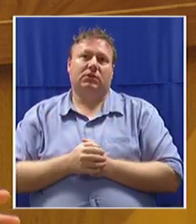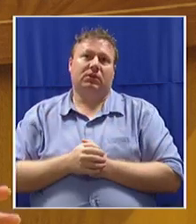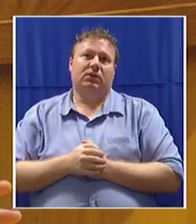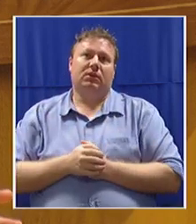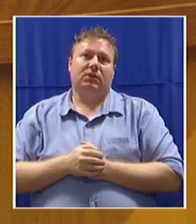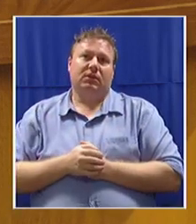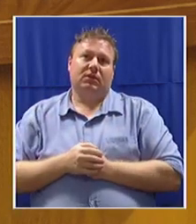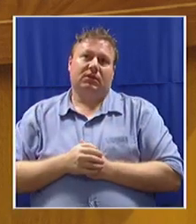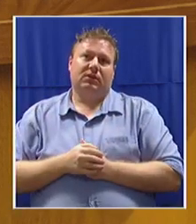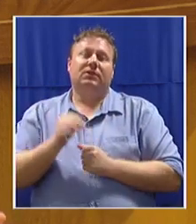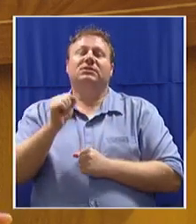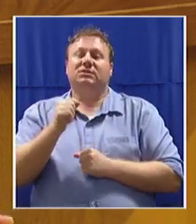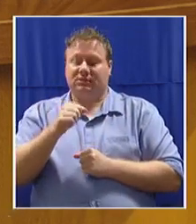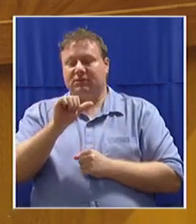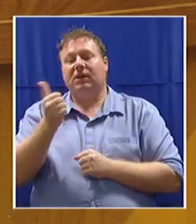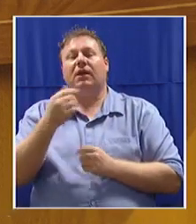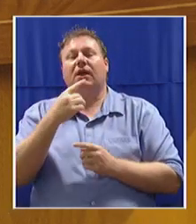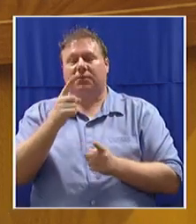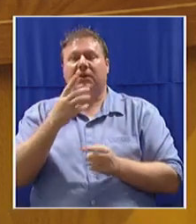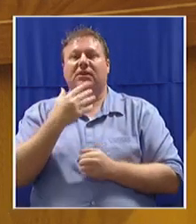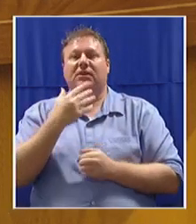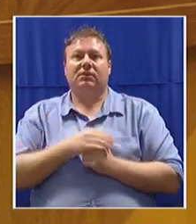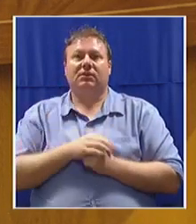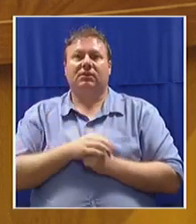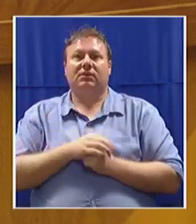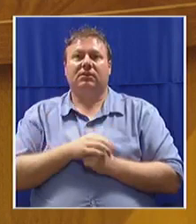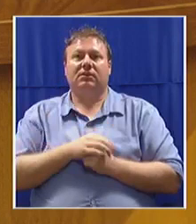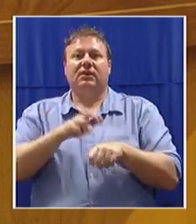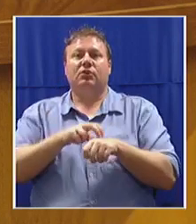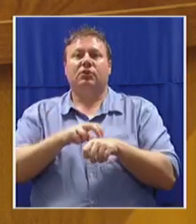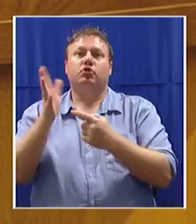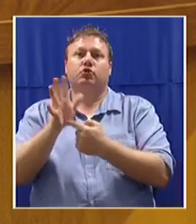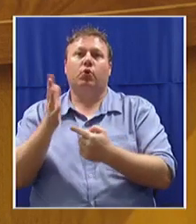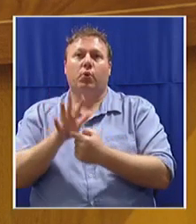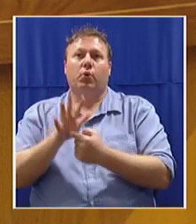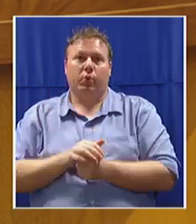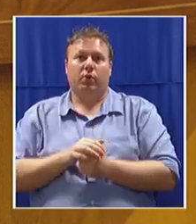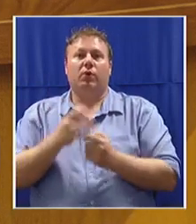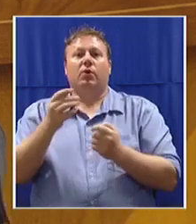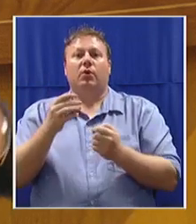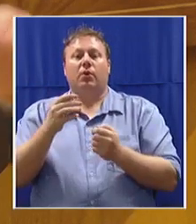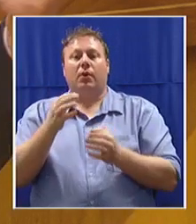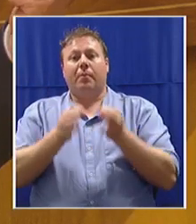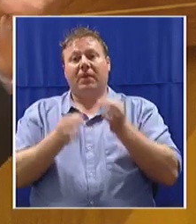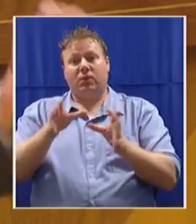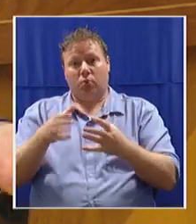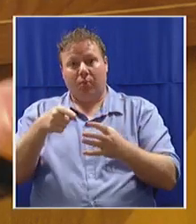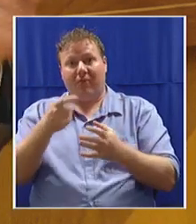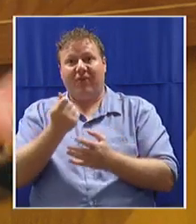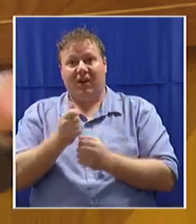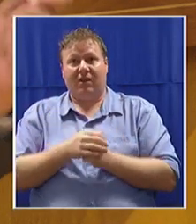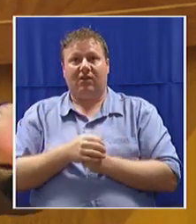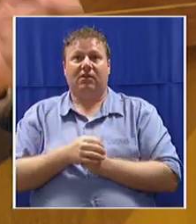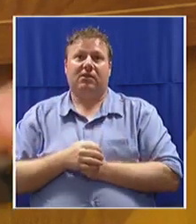sentiments expressed by other speakers about the need for the disclosure of party funding, and that is why we supported the